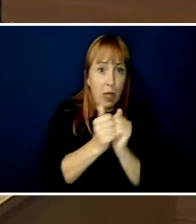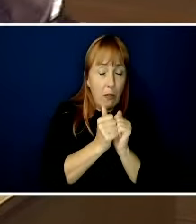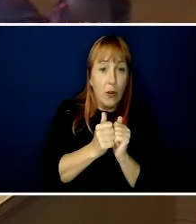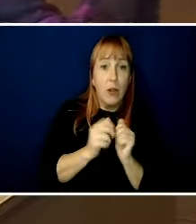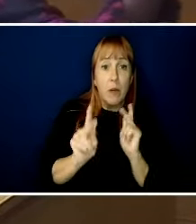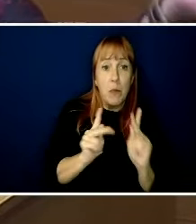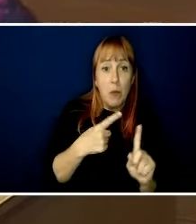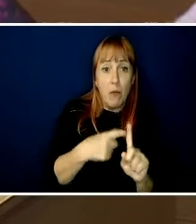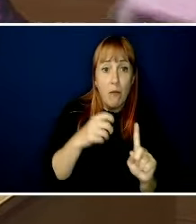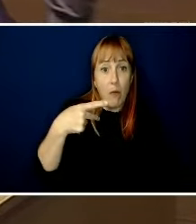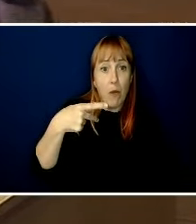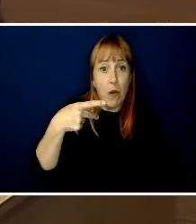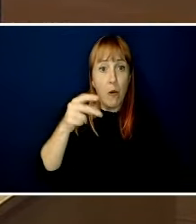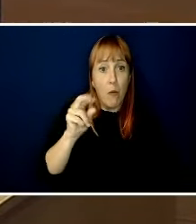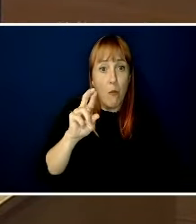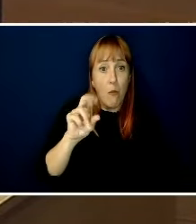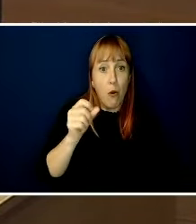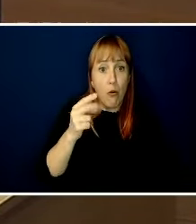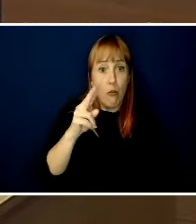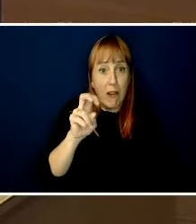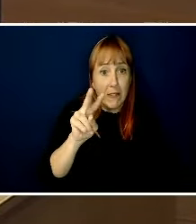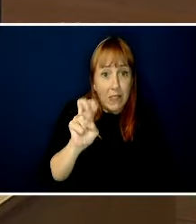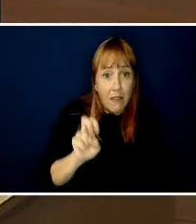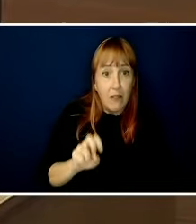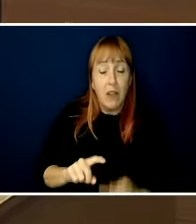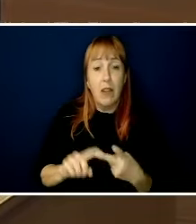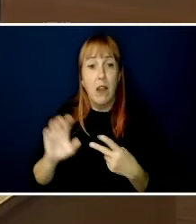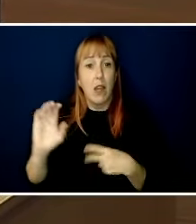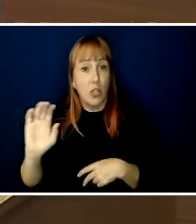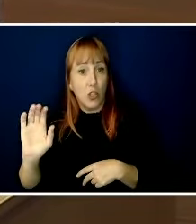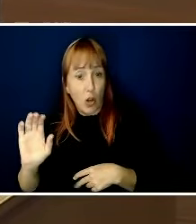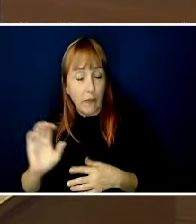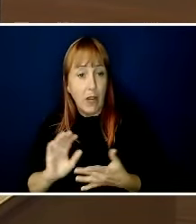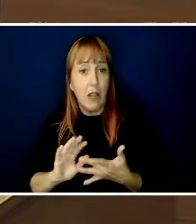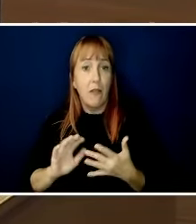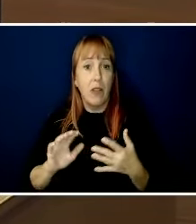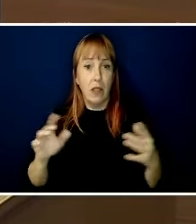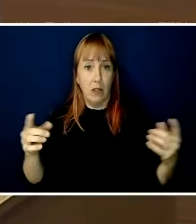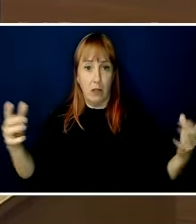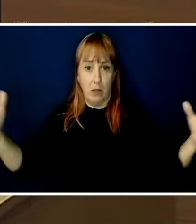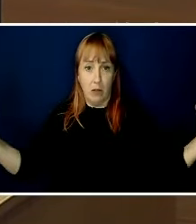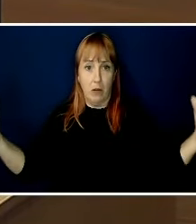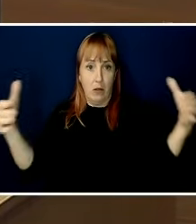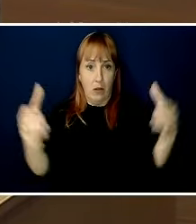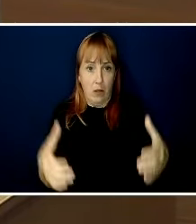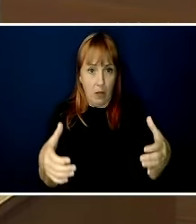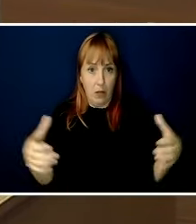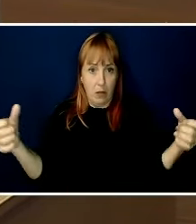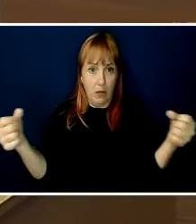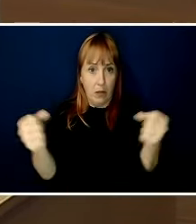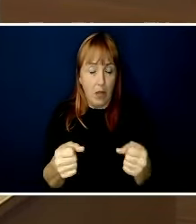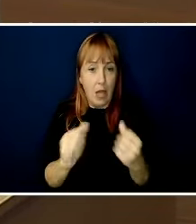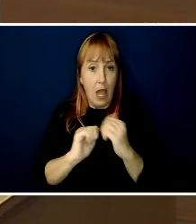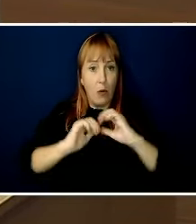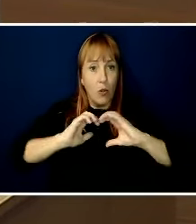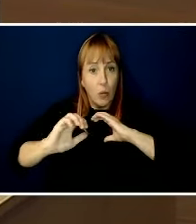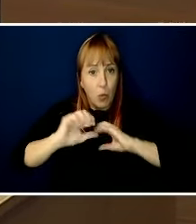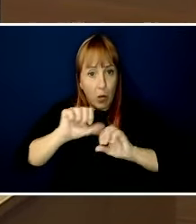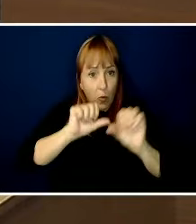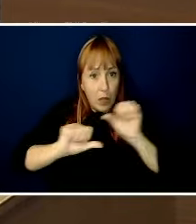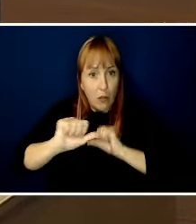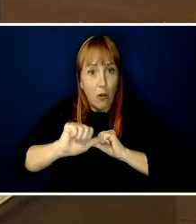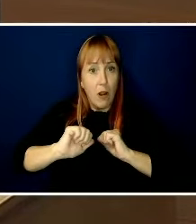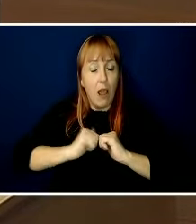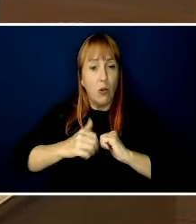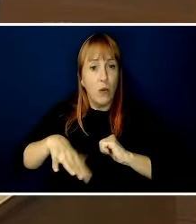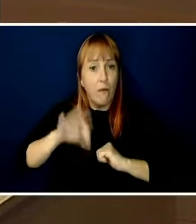from progressive and conservative, and finding common ground and how to communicate with one another. So it's the